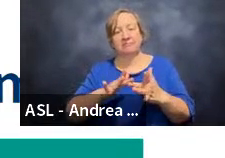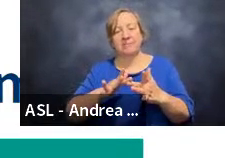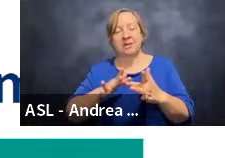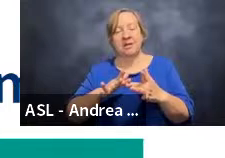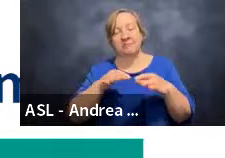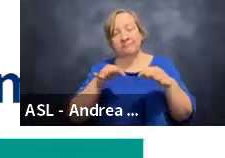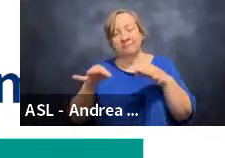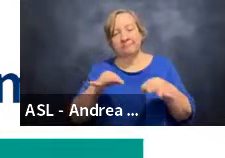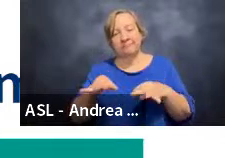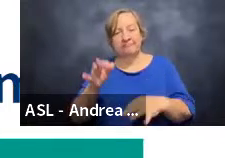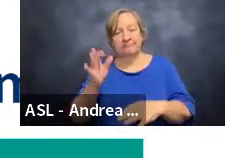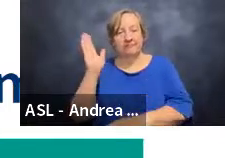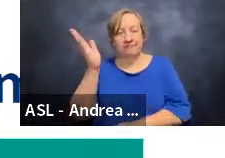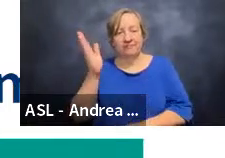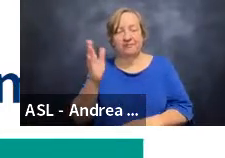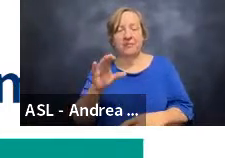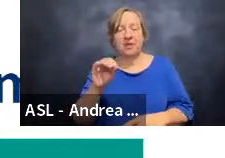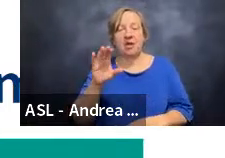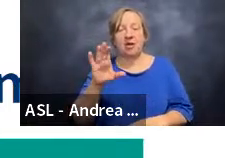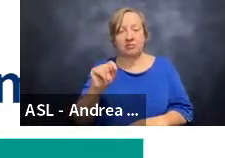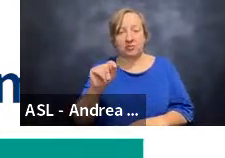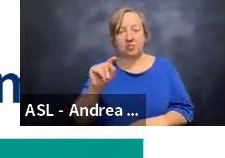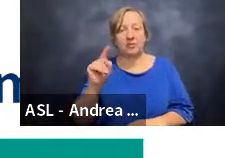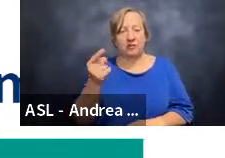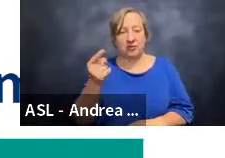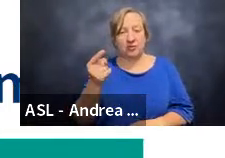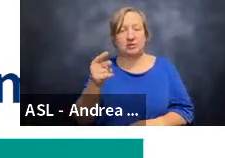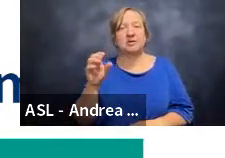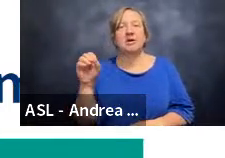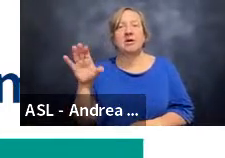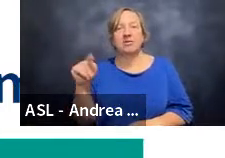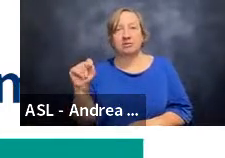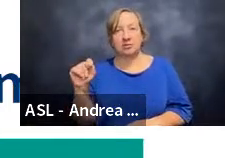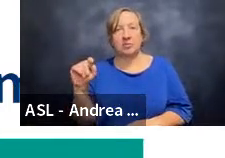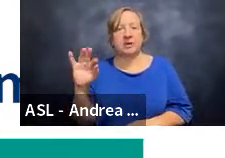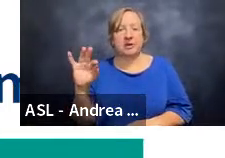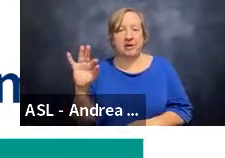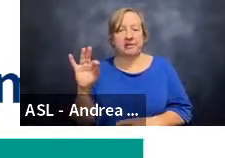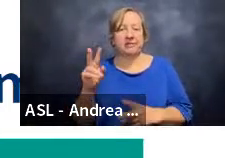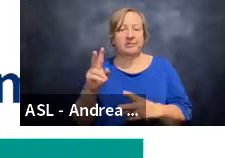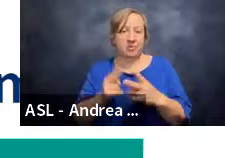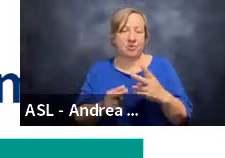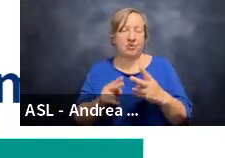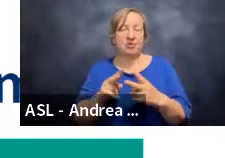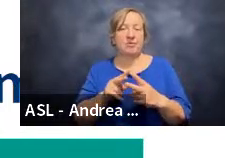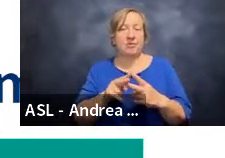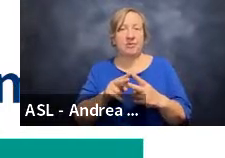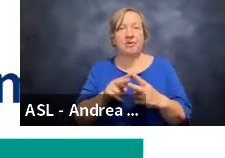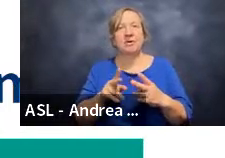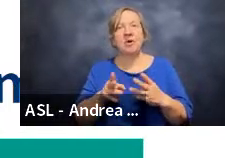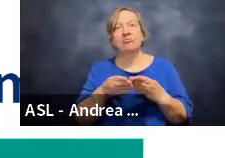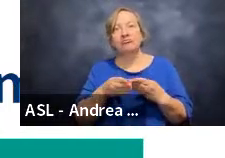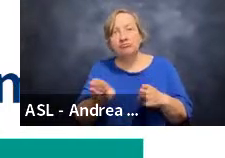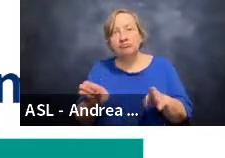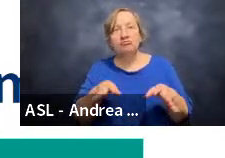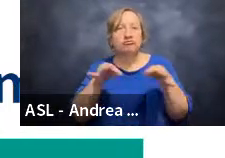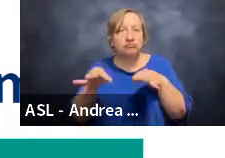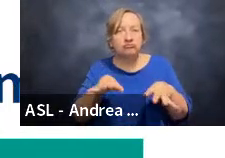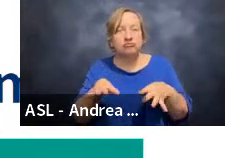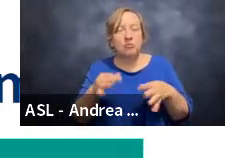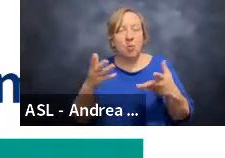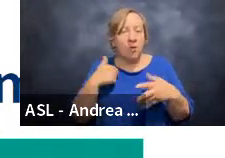We're going to have one on October 1st and October 9th. So overview of the findings, and there'll